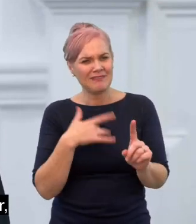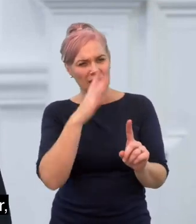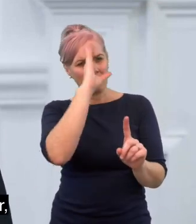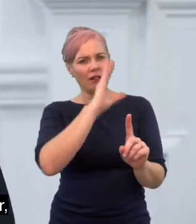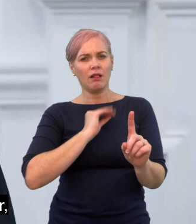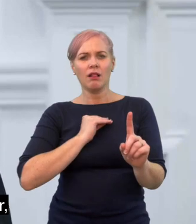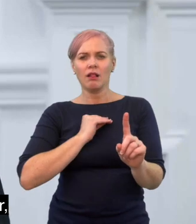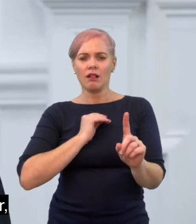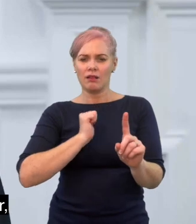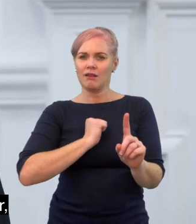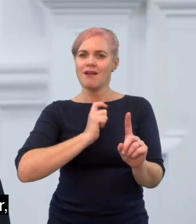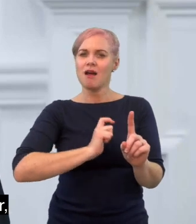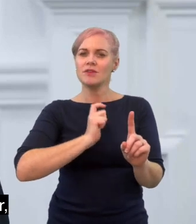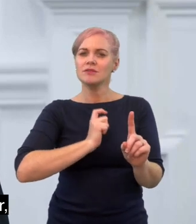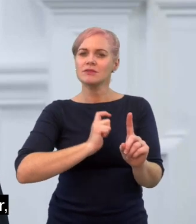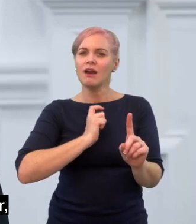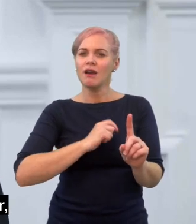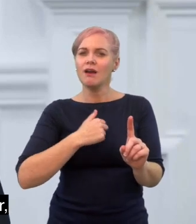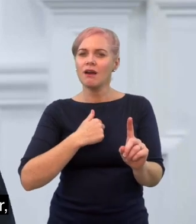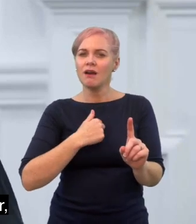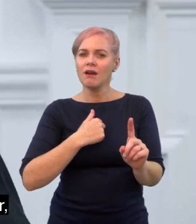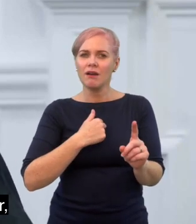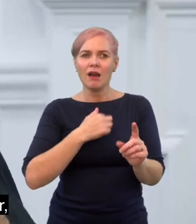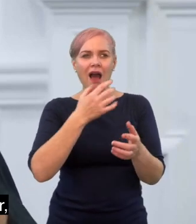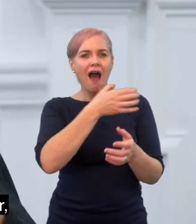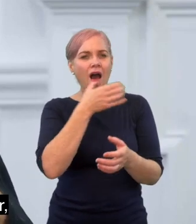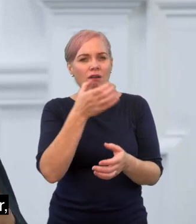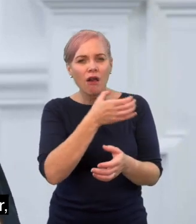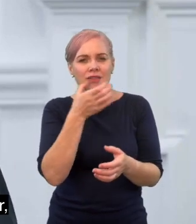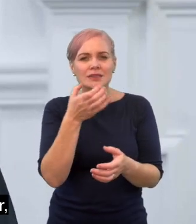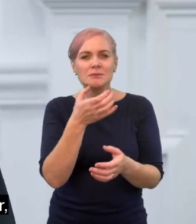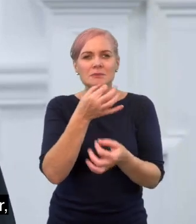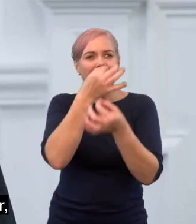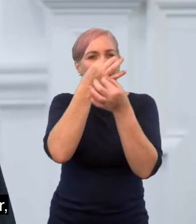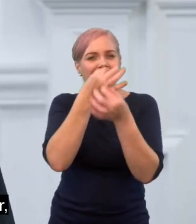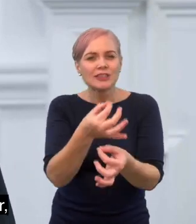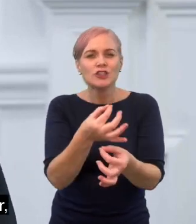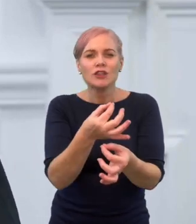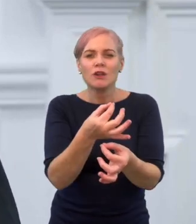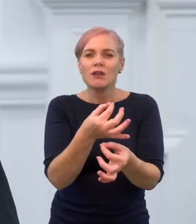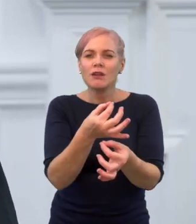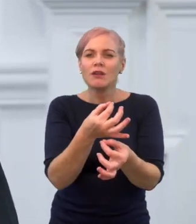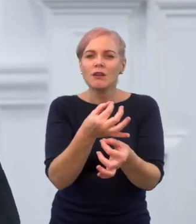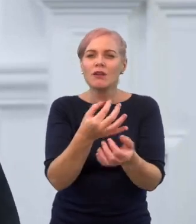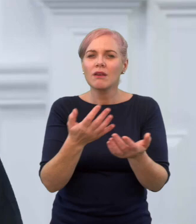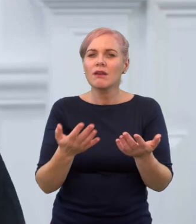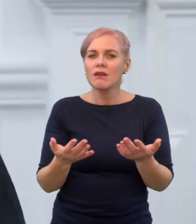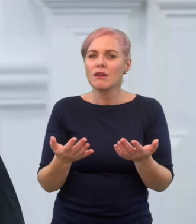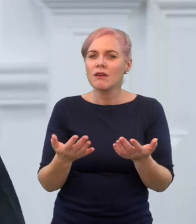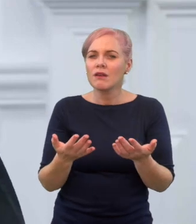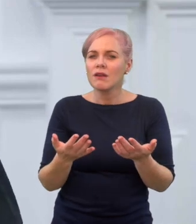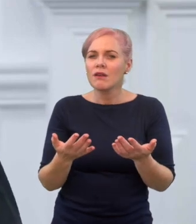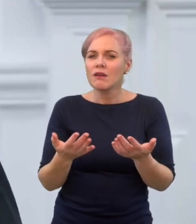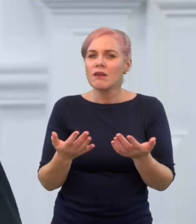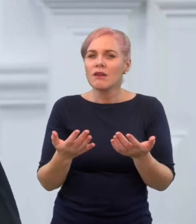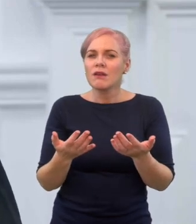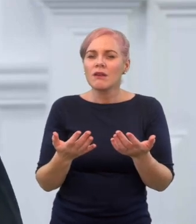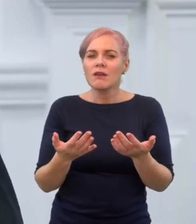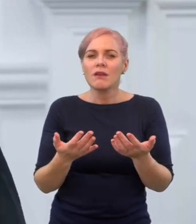I dipped into things that I felt informed my character, you know, about alcoholism, about, you